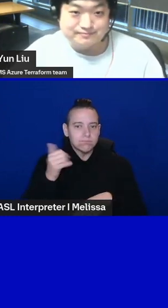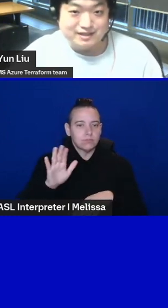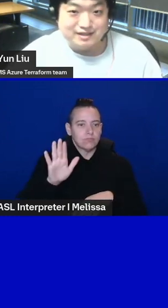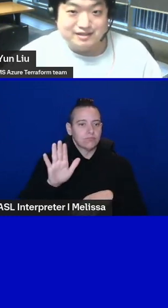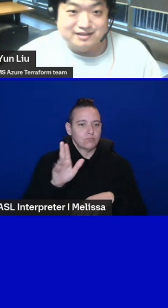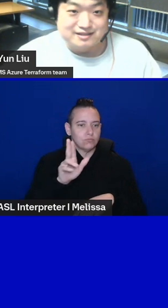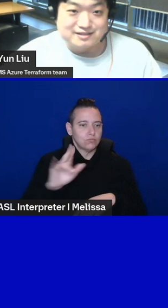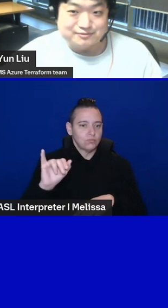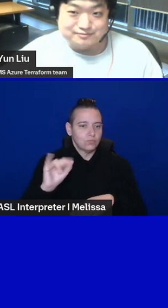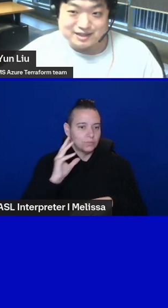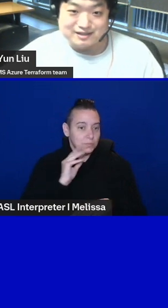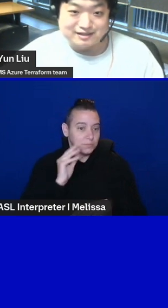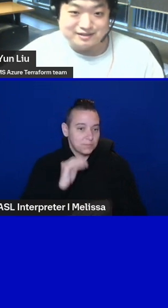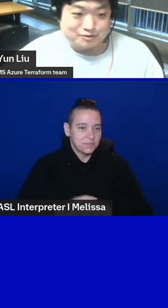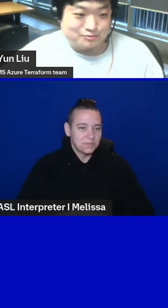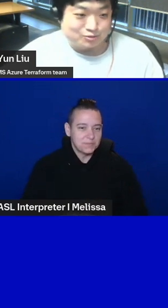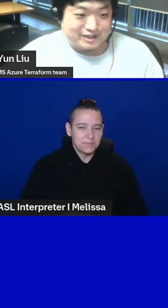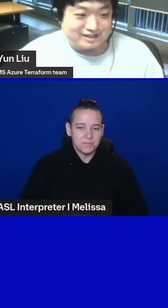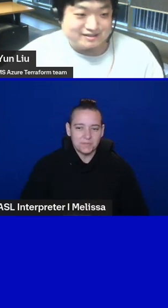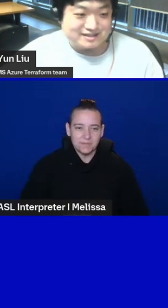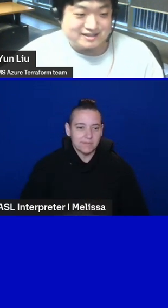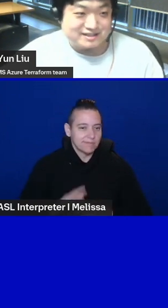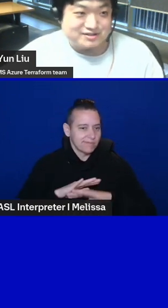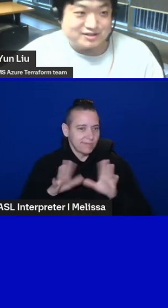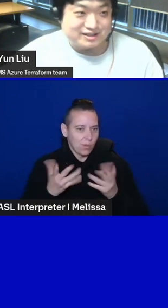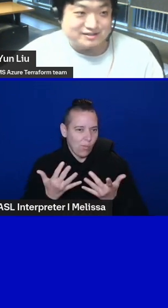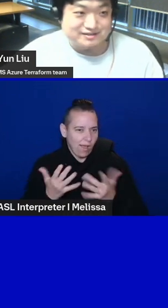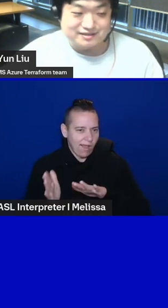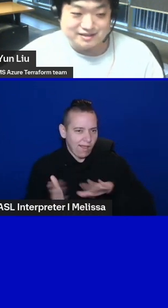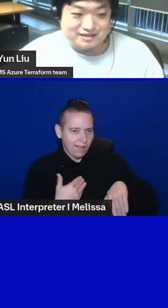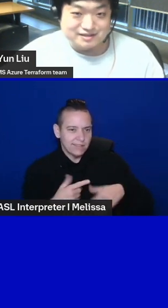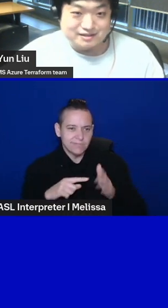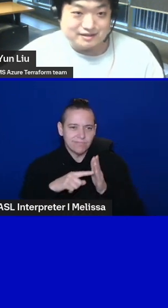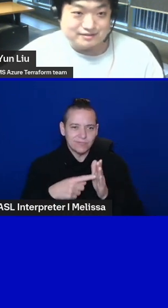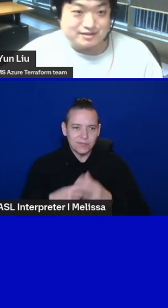experience. So no more waiting, let's get started.